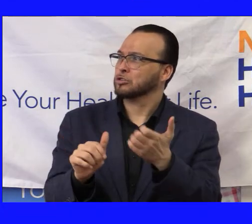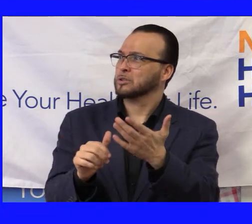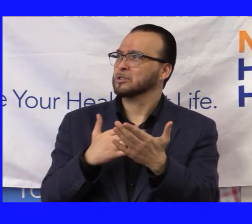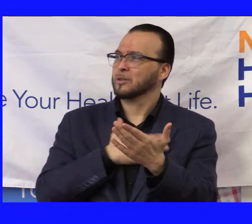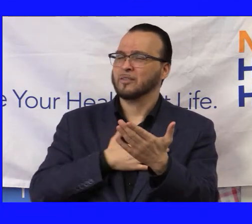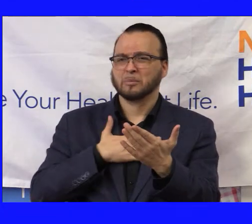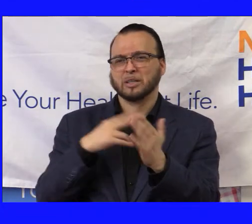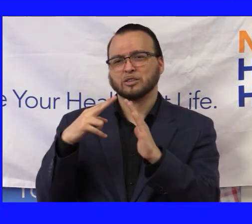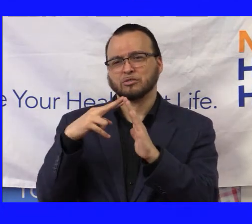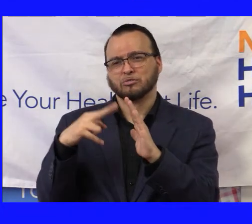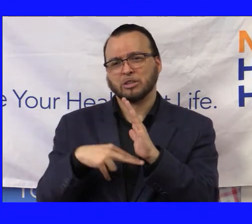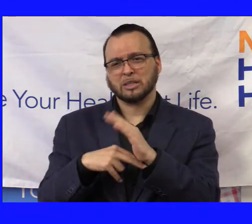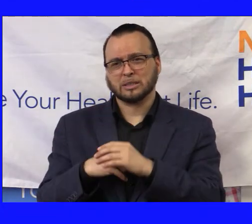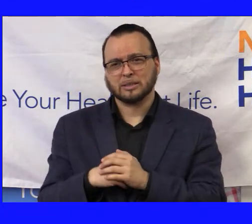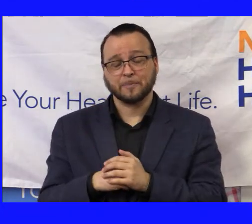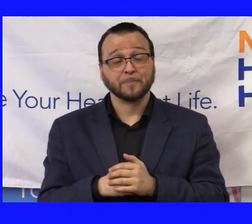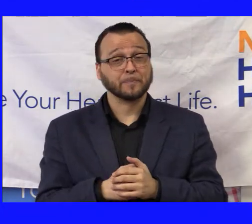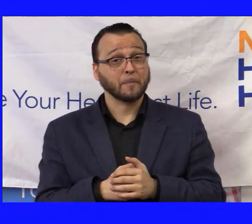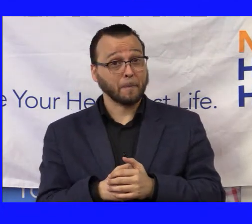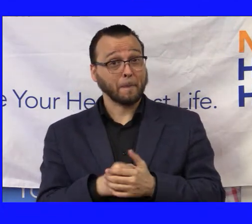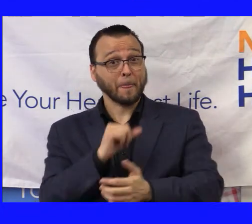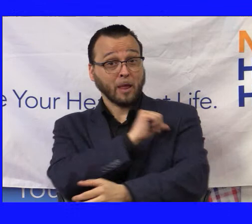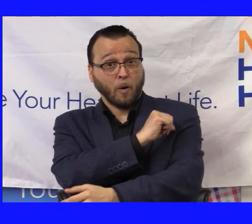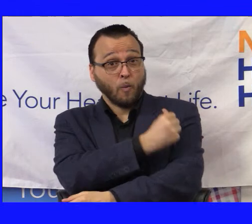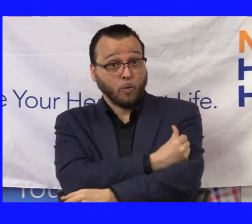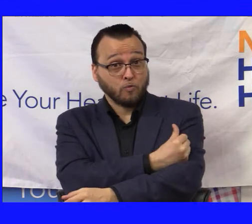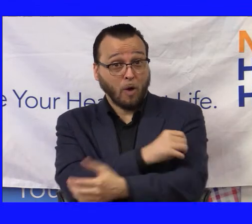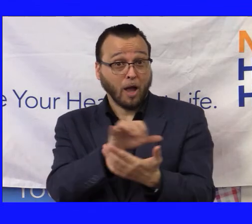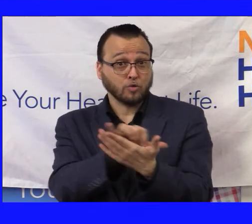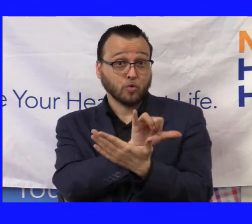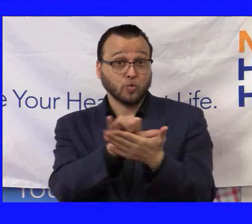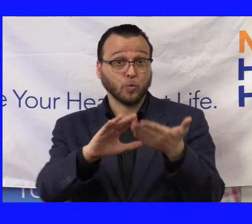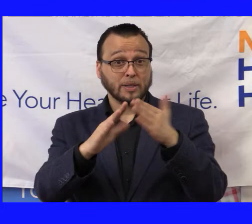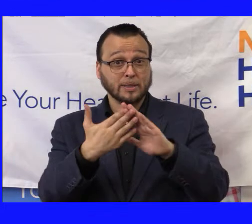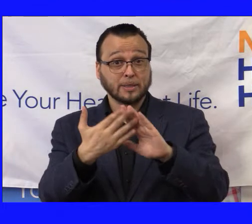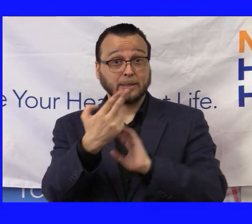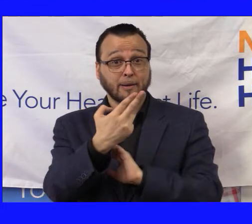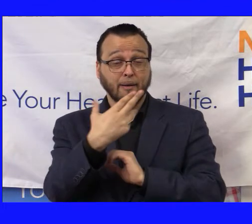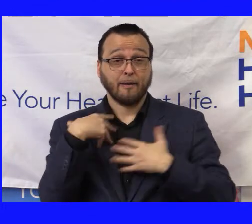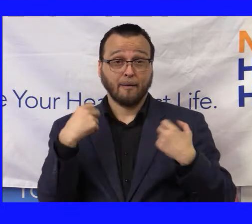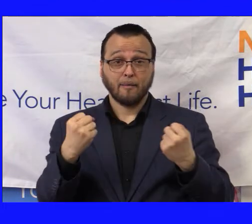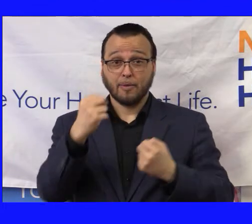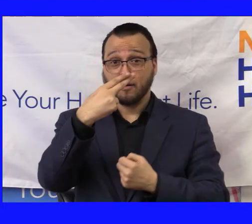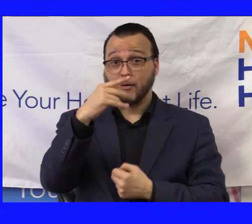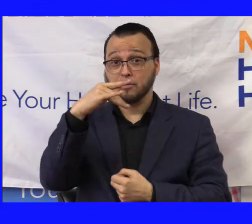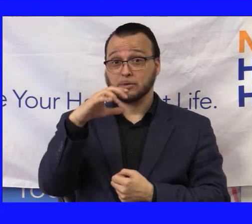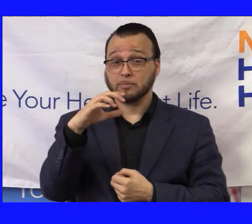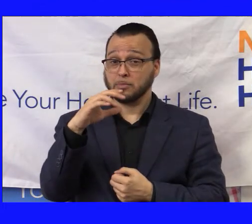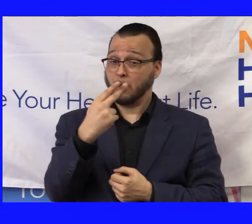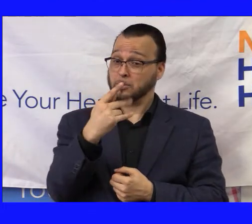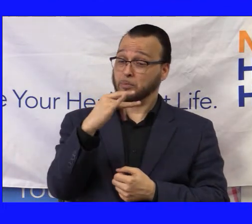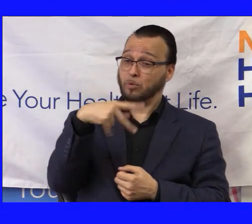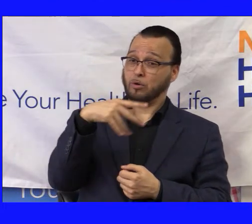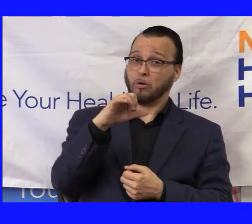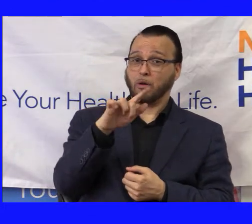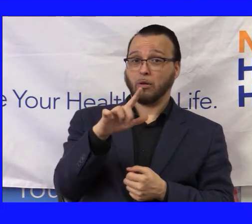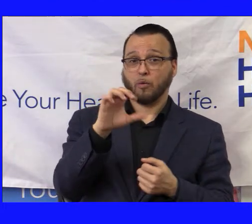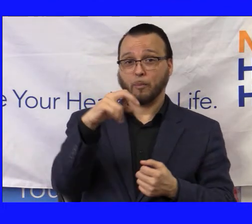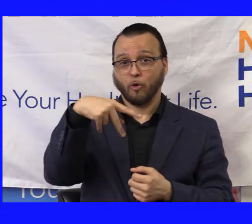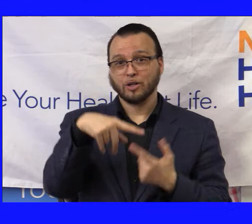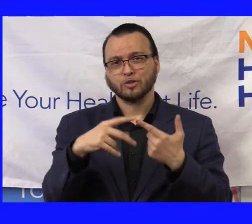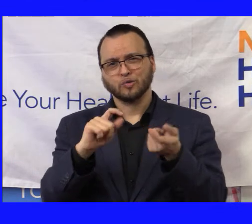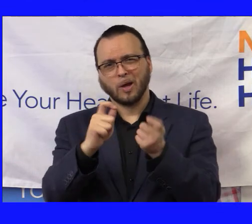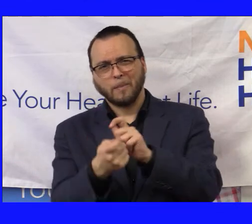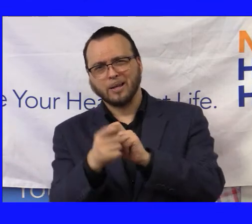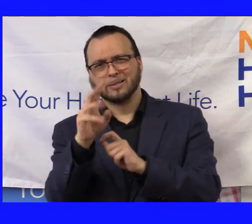you. Happy to. Authorizing New York City Health and Hospitals Corporation, the system, to amend 6 agreements